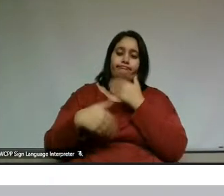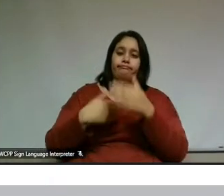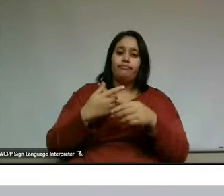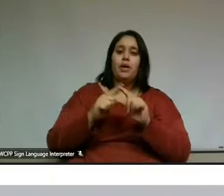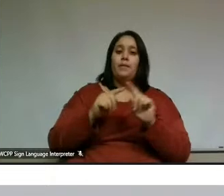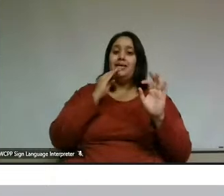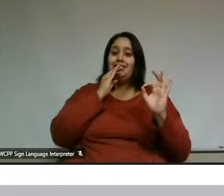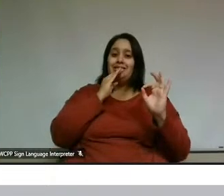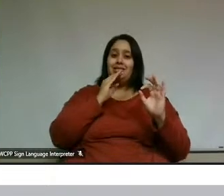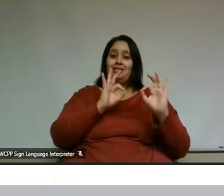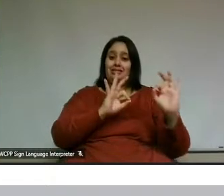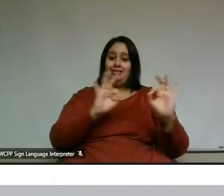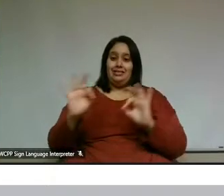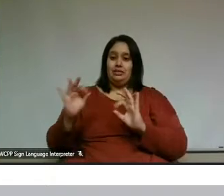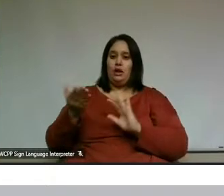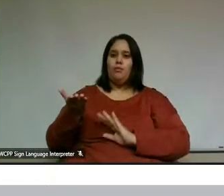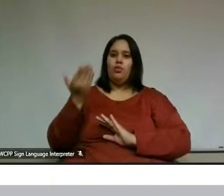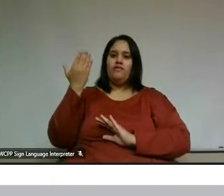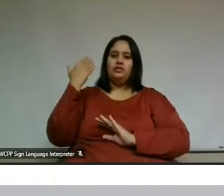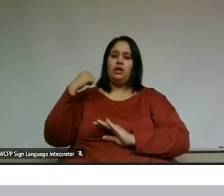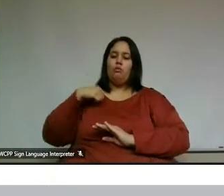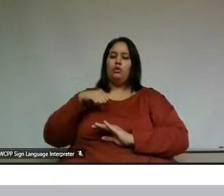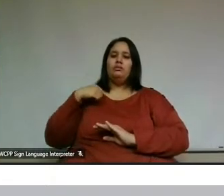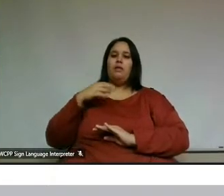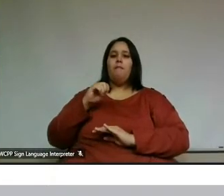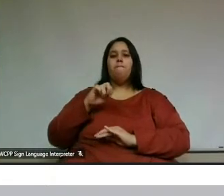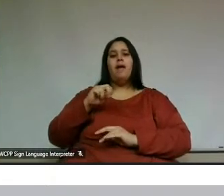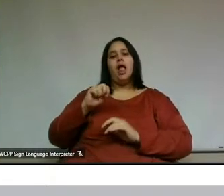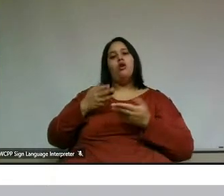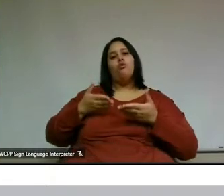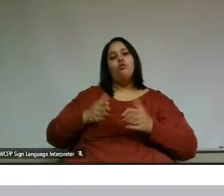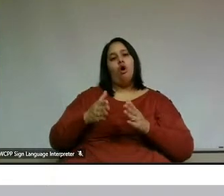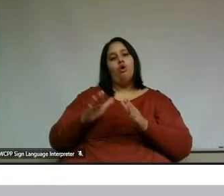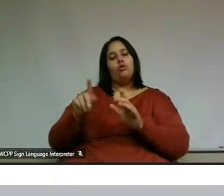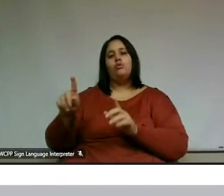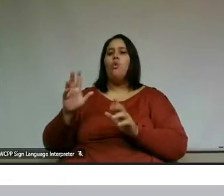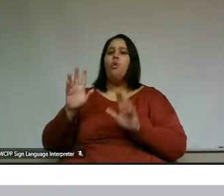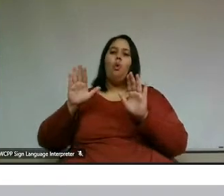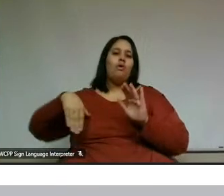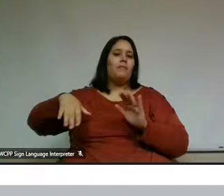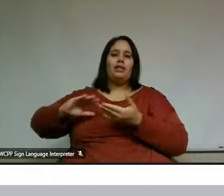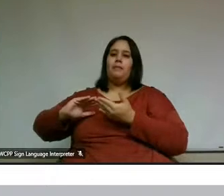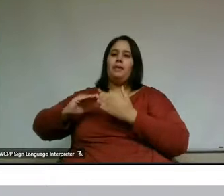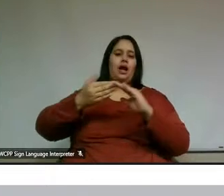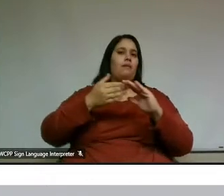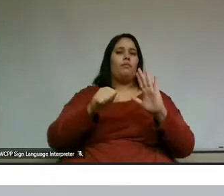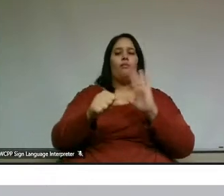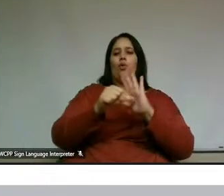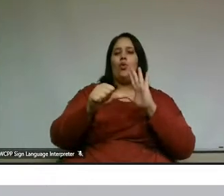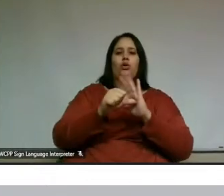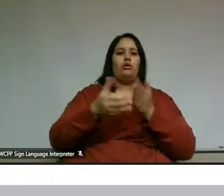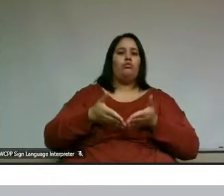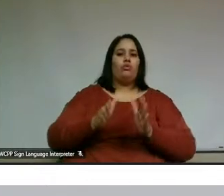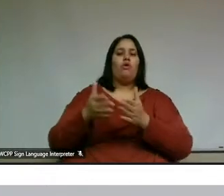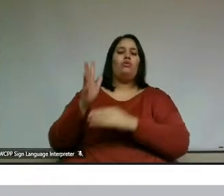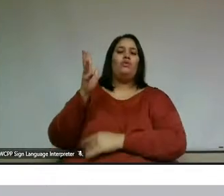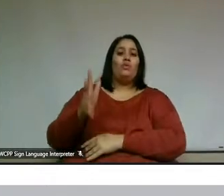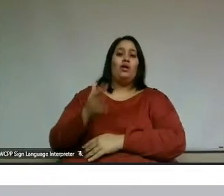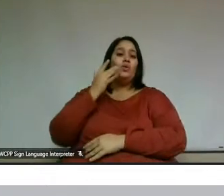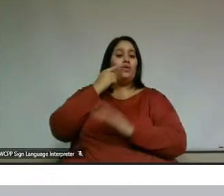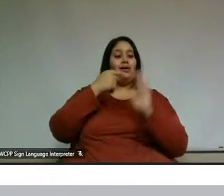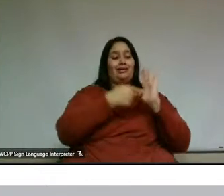and these previously called municipal main roads will automatically become roads of joint significance once the